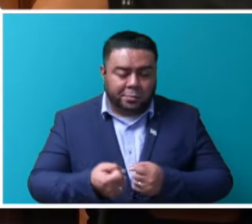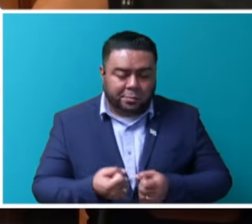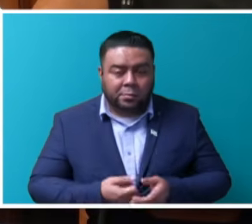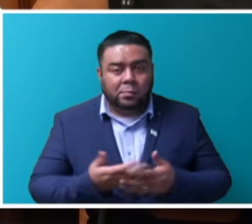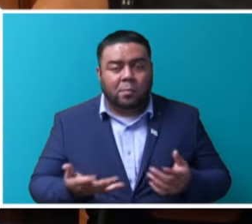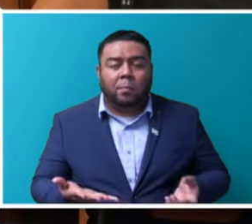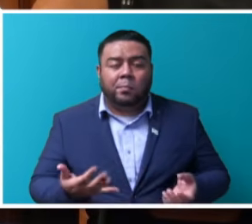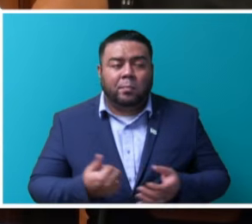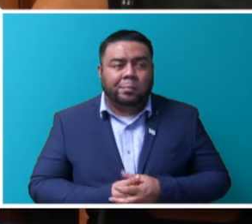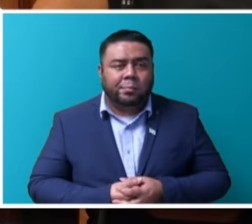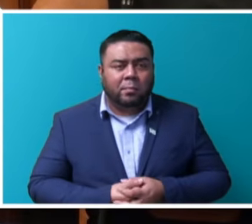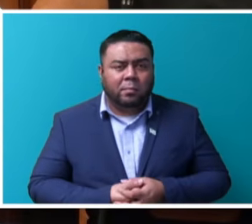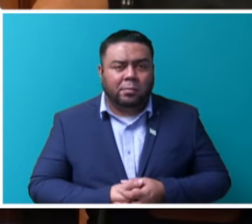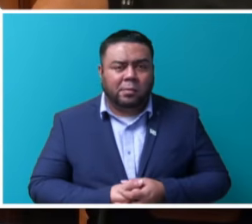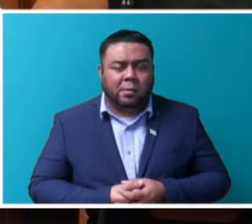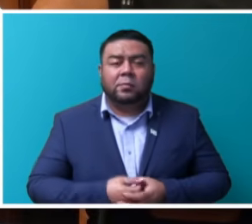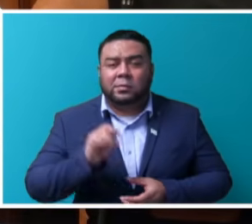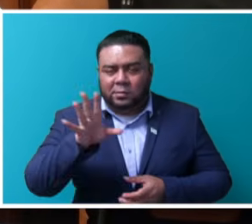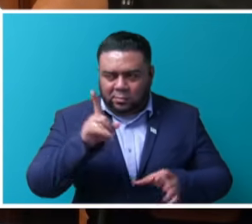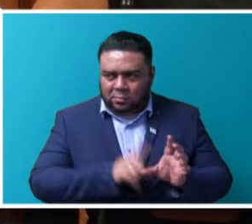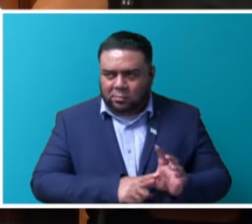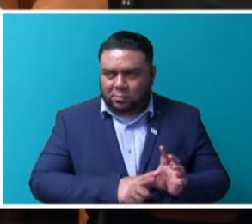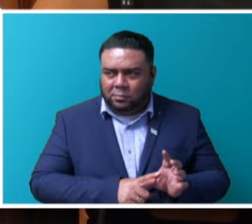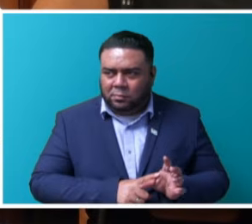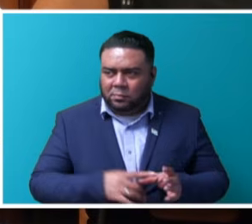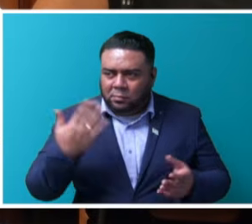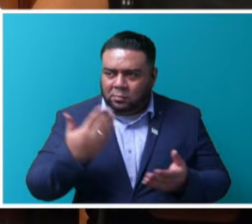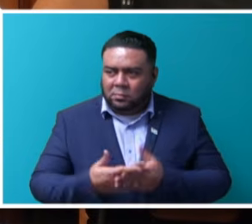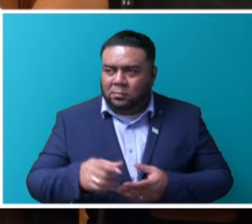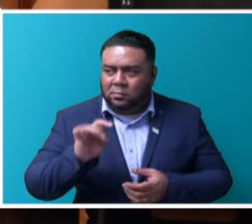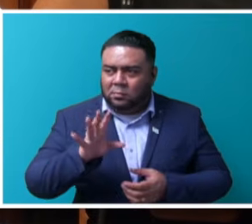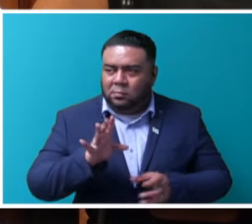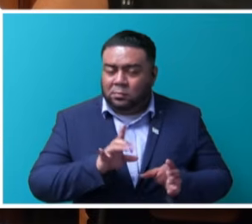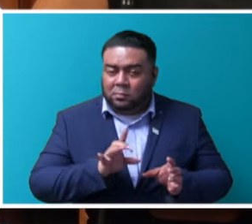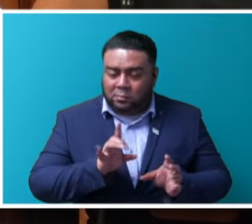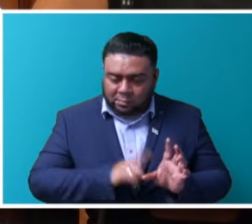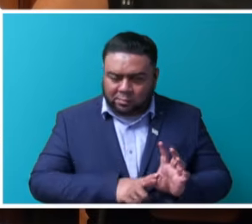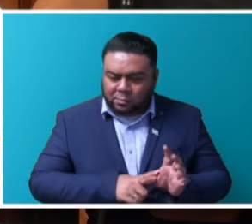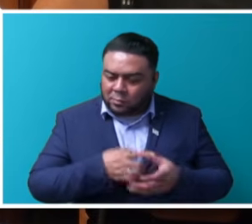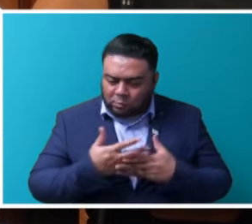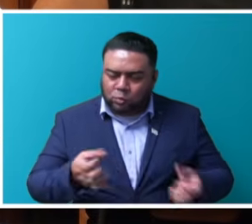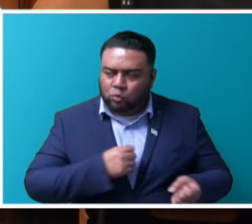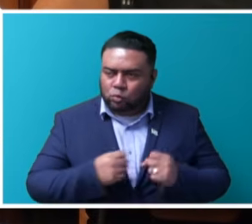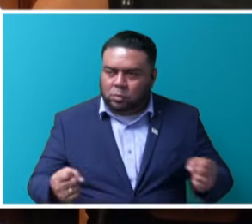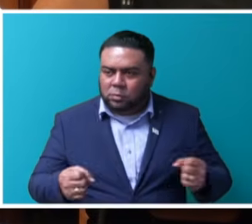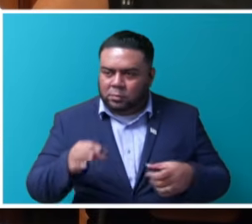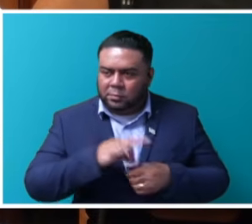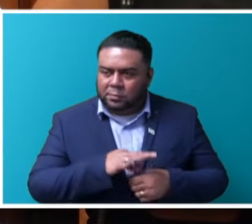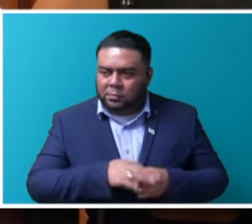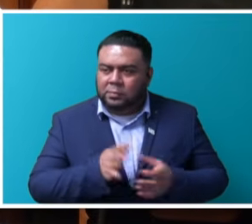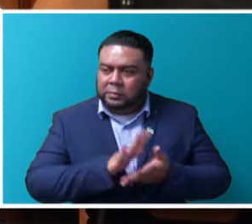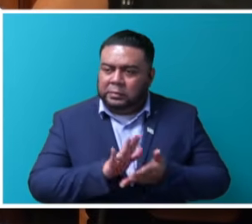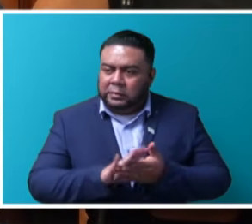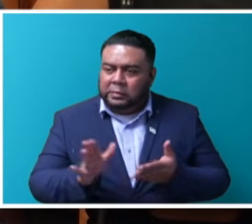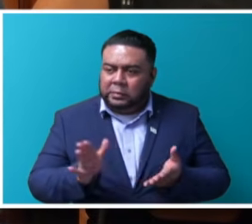tax exempt for 10 years, up from the current 5 years, providing stronger incentives for clean energy